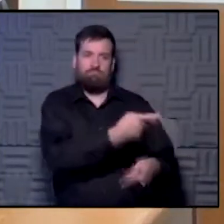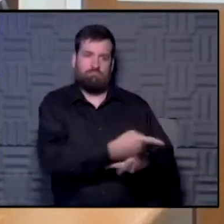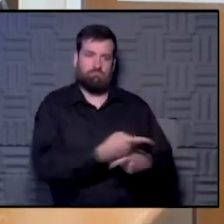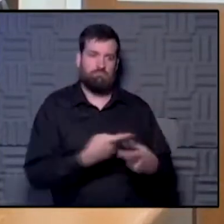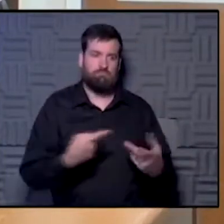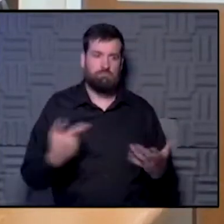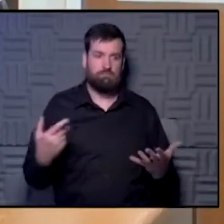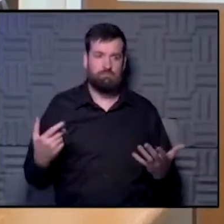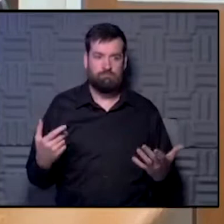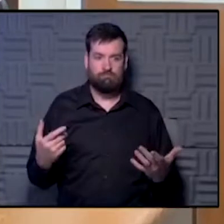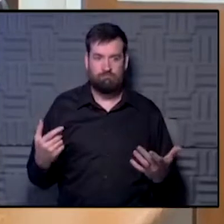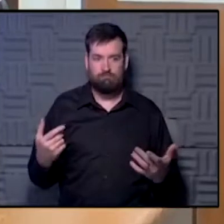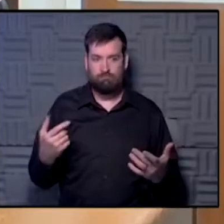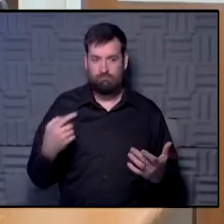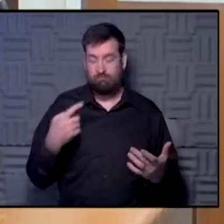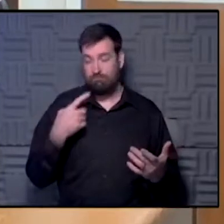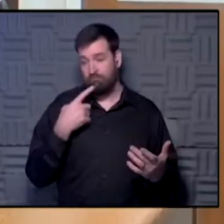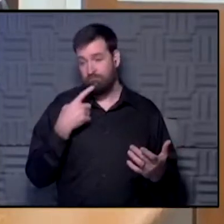we said,